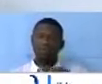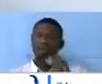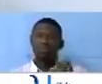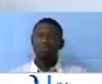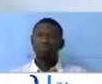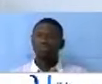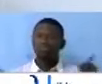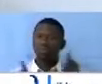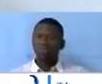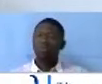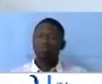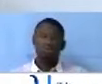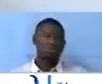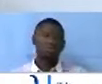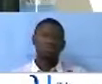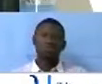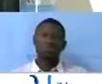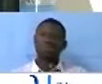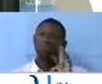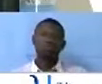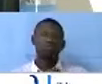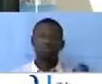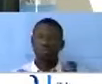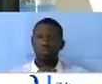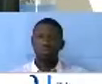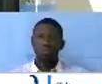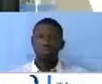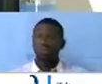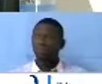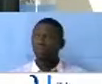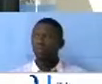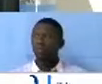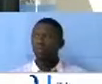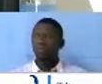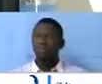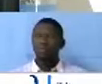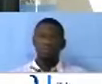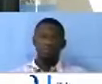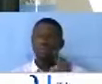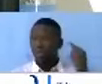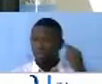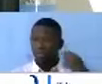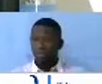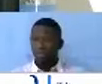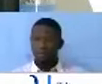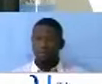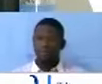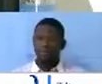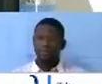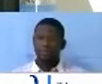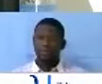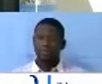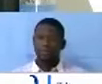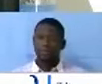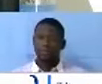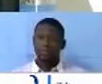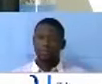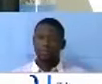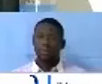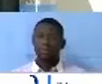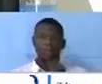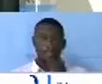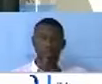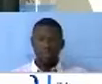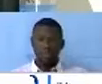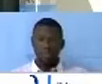You did not hear me. You did not hear me. But I said, that is your